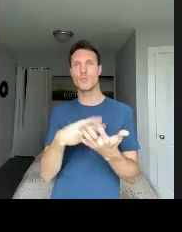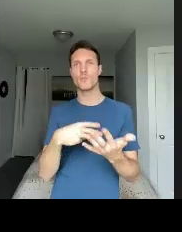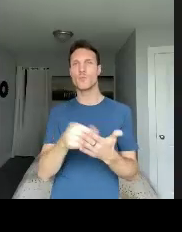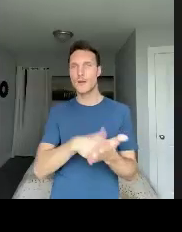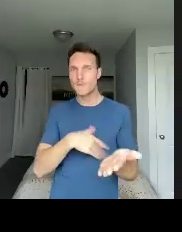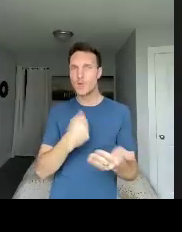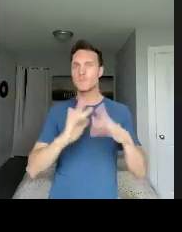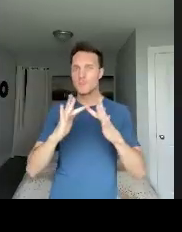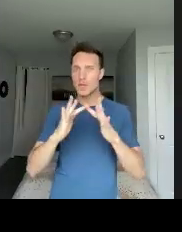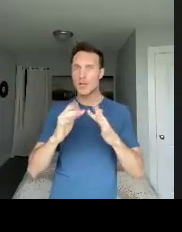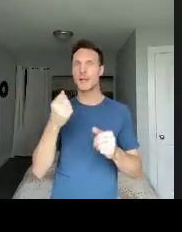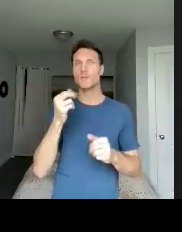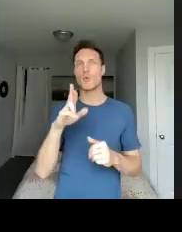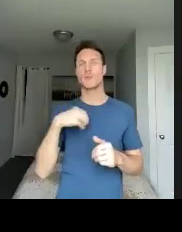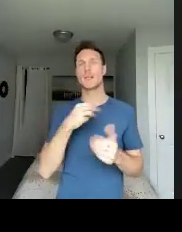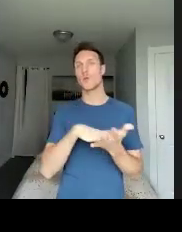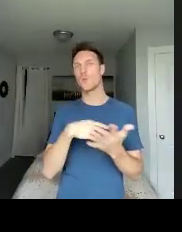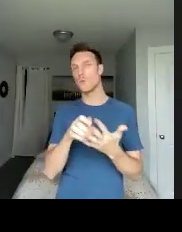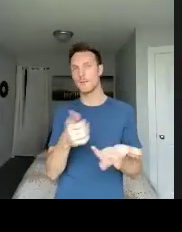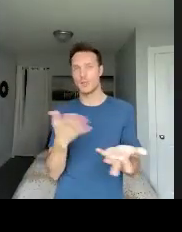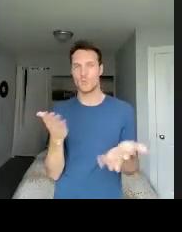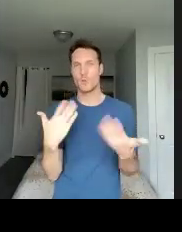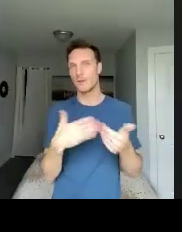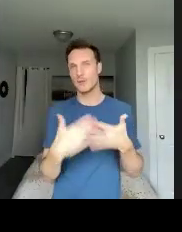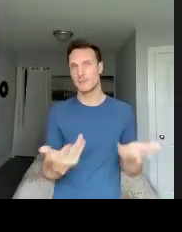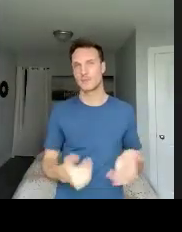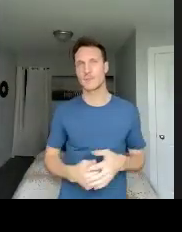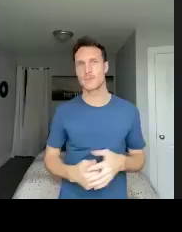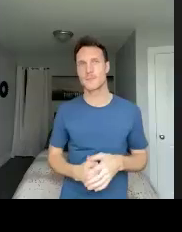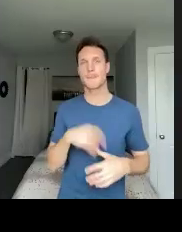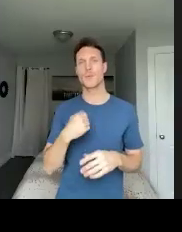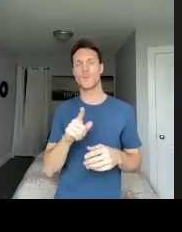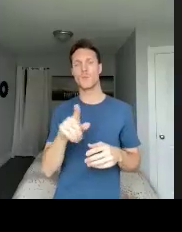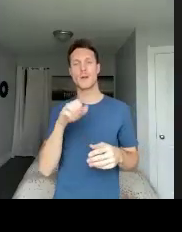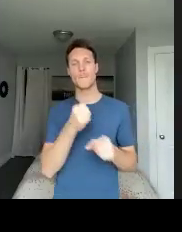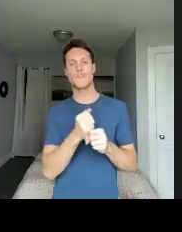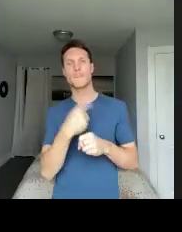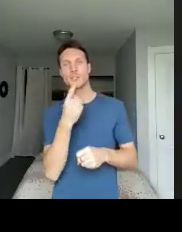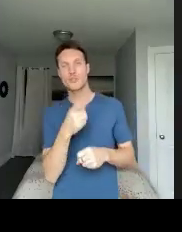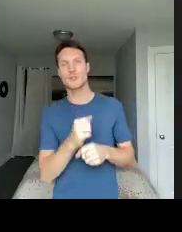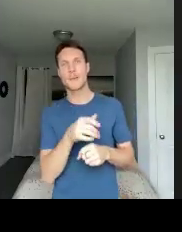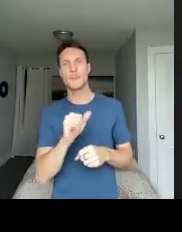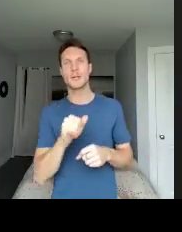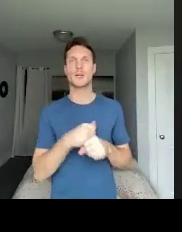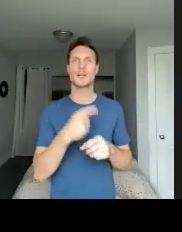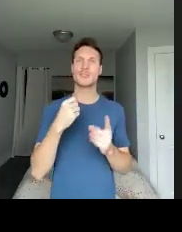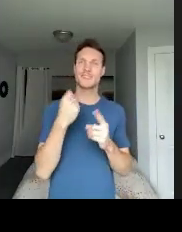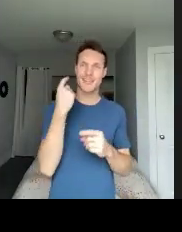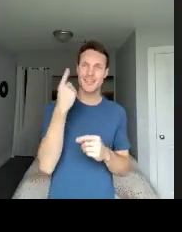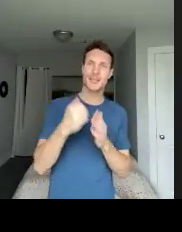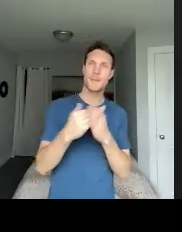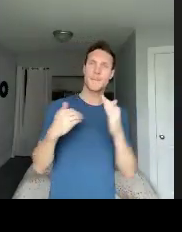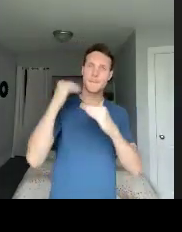waiver amendment. We're clarifying language for legal guardians, active durable powers of attorney, and family as